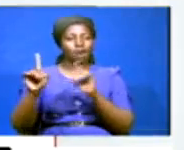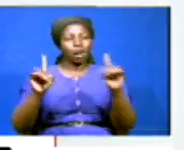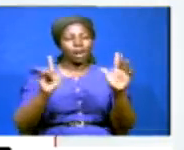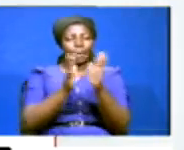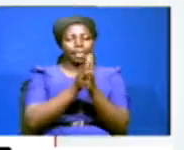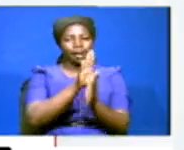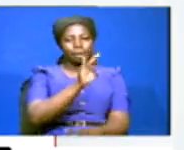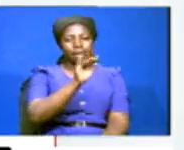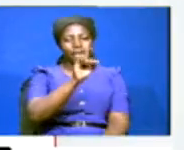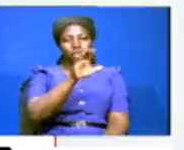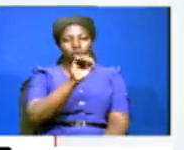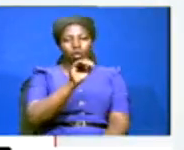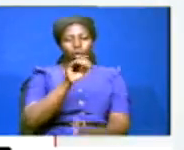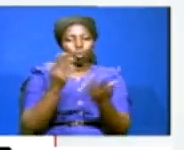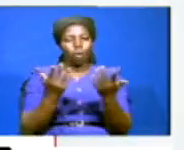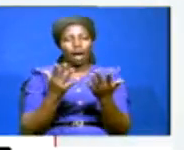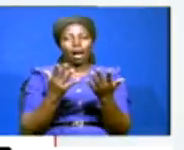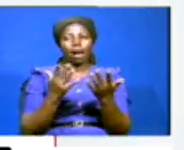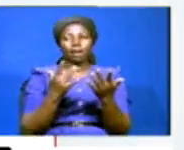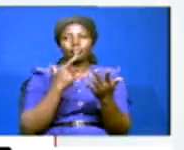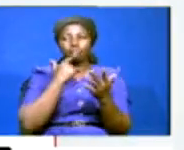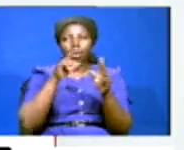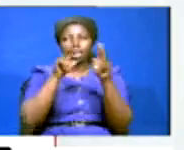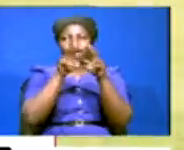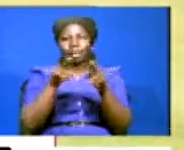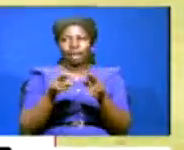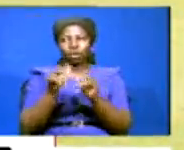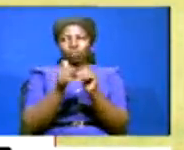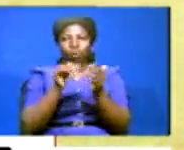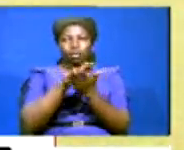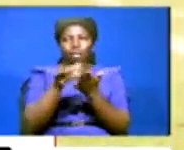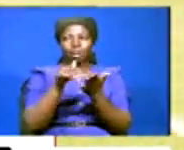the Moi International Sports Center, Kasarani.